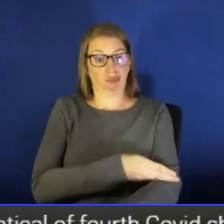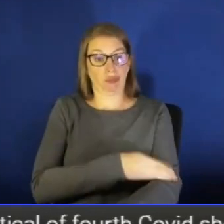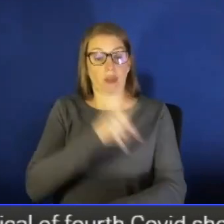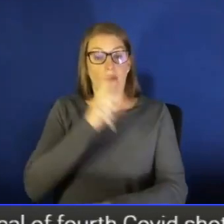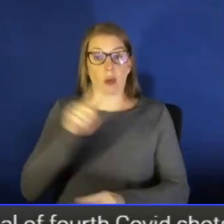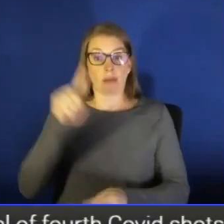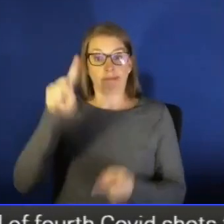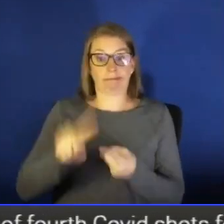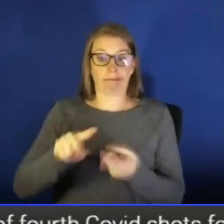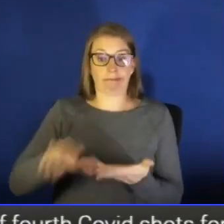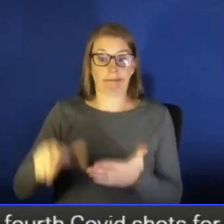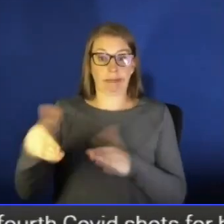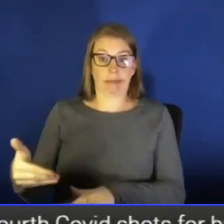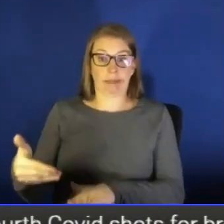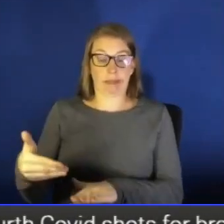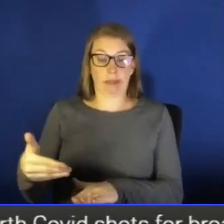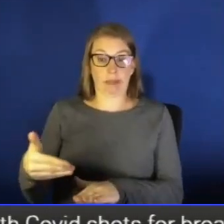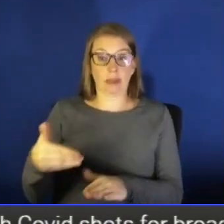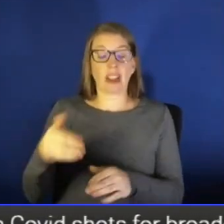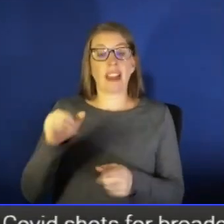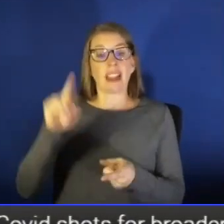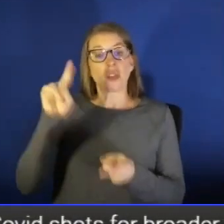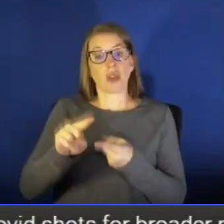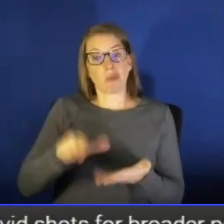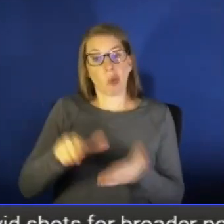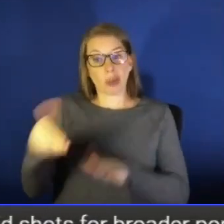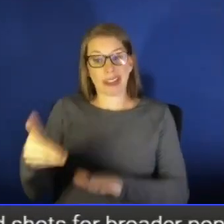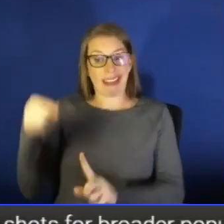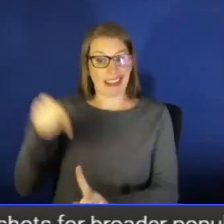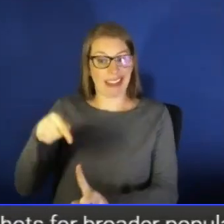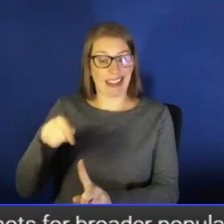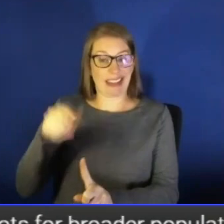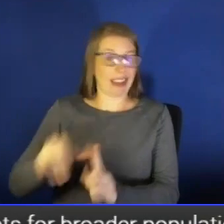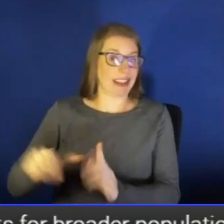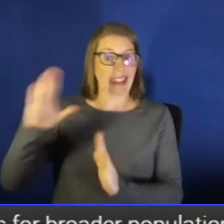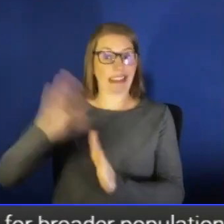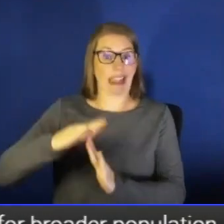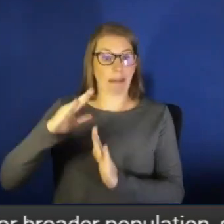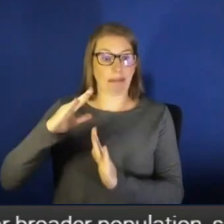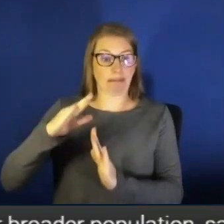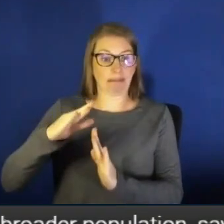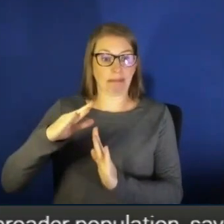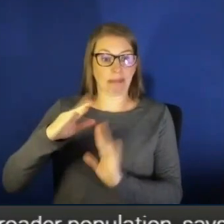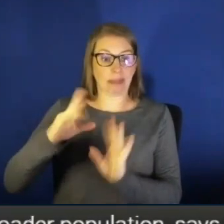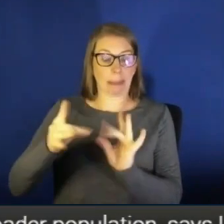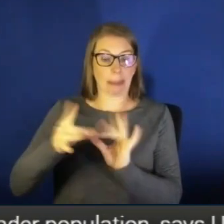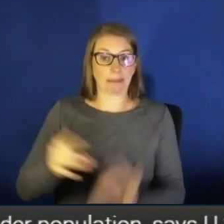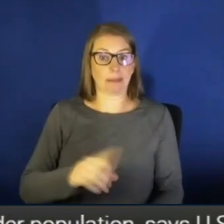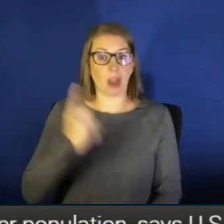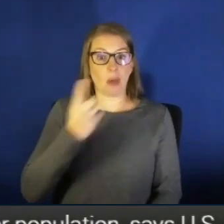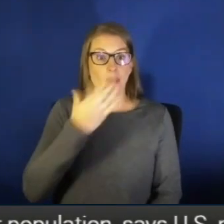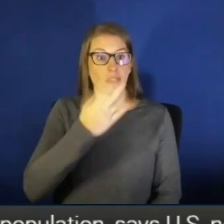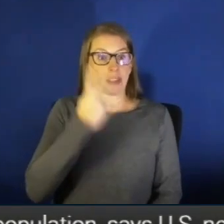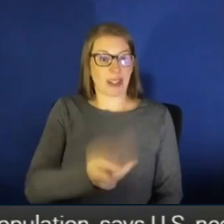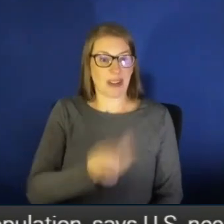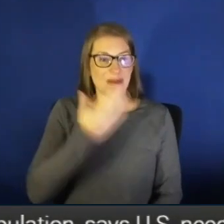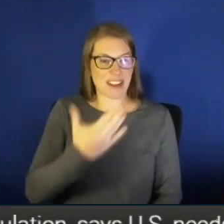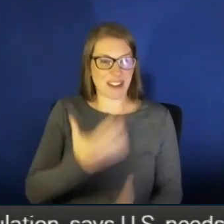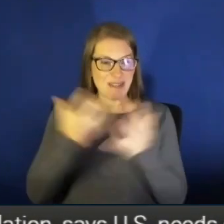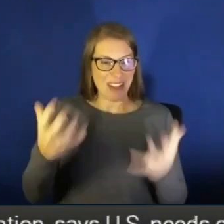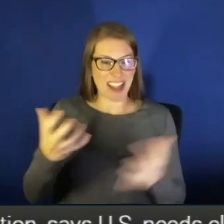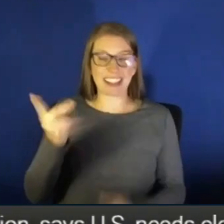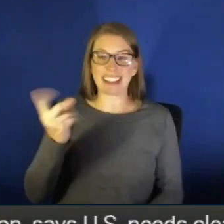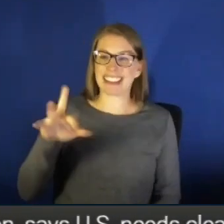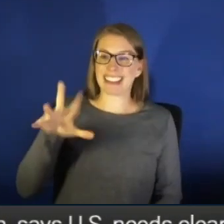And it's about decreasing mortality, and that's a key statement. Always good to see you. Thank you so much. David, what a